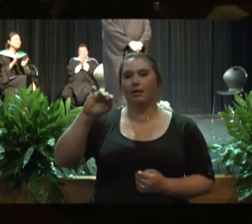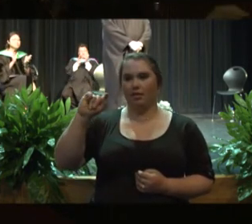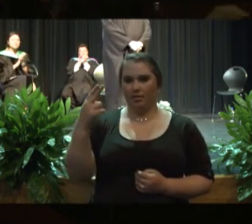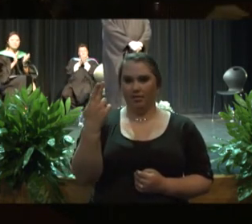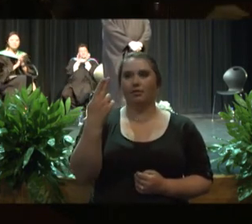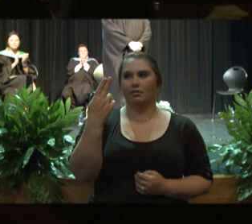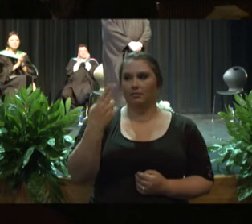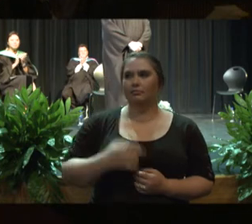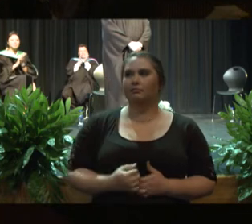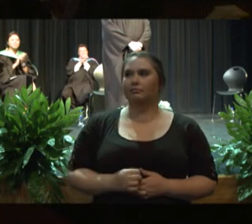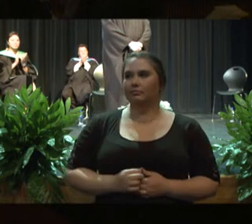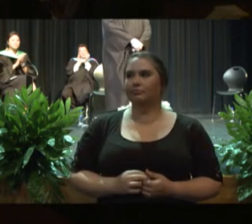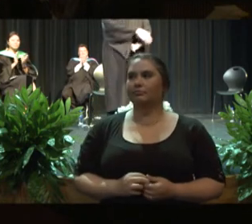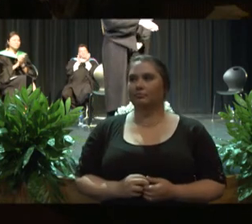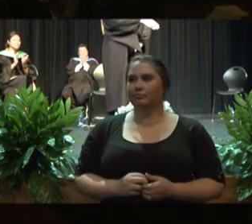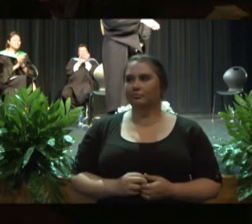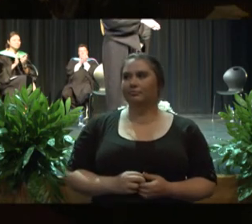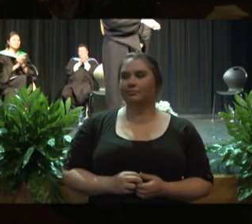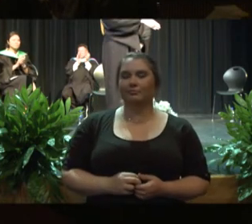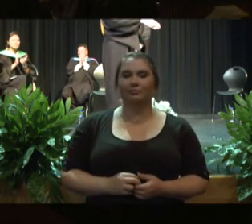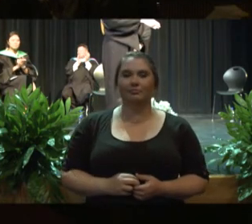Tradeja Smith.